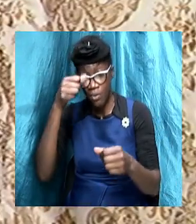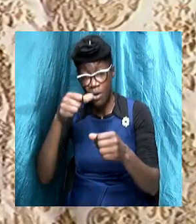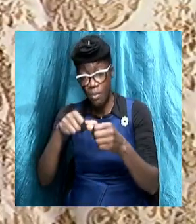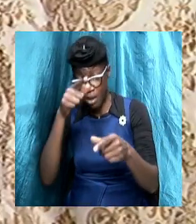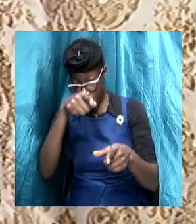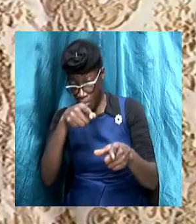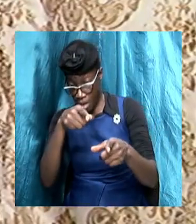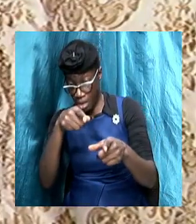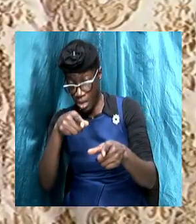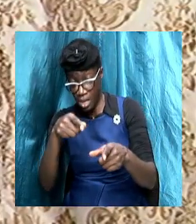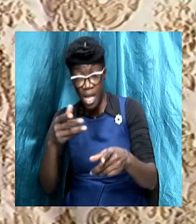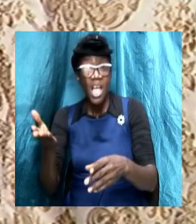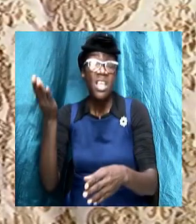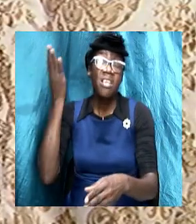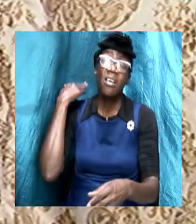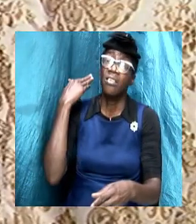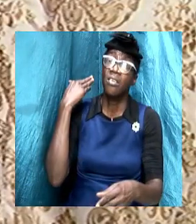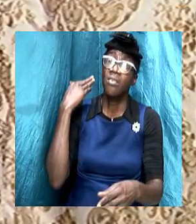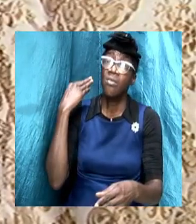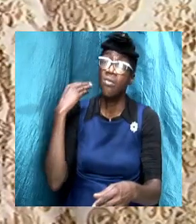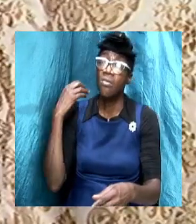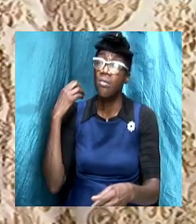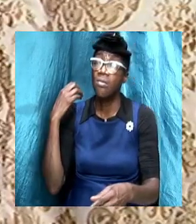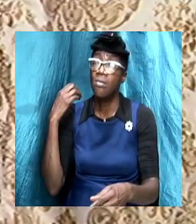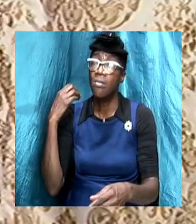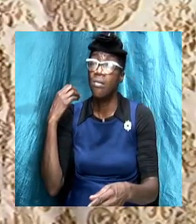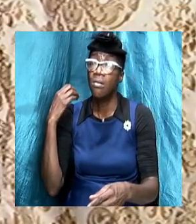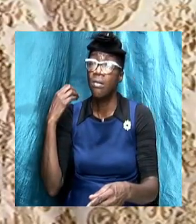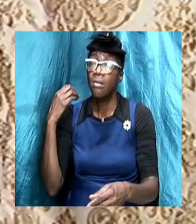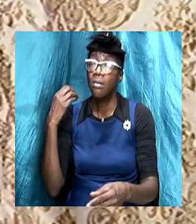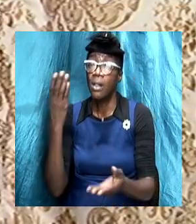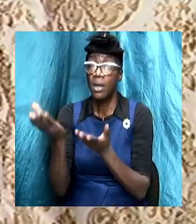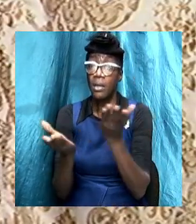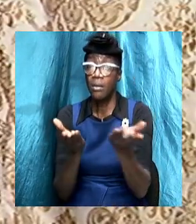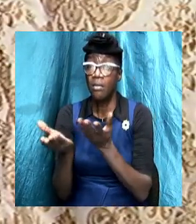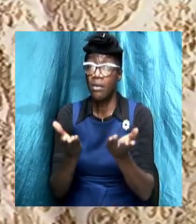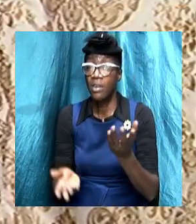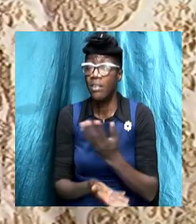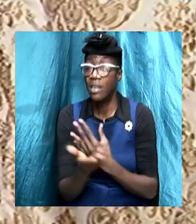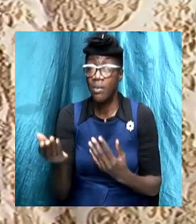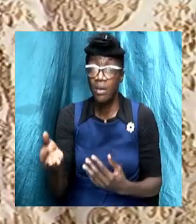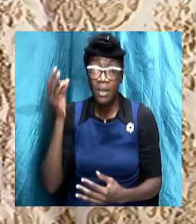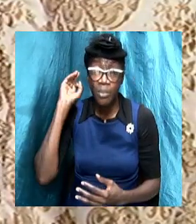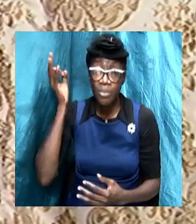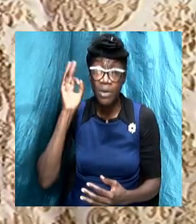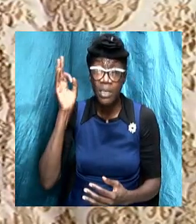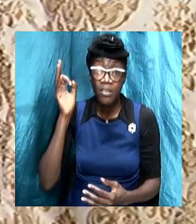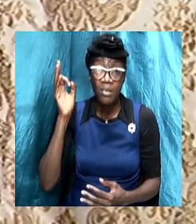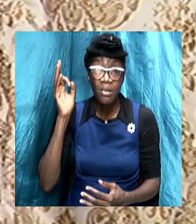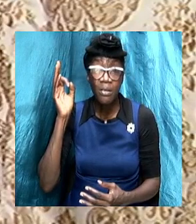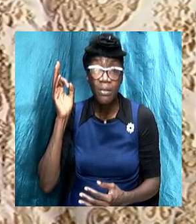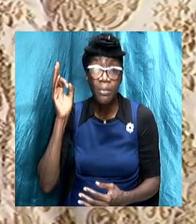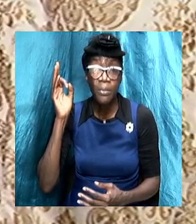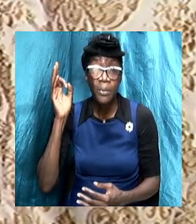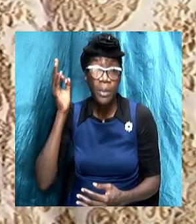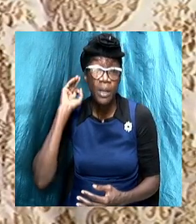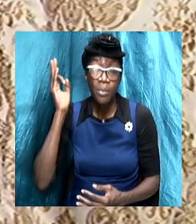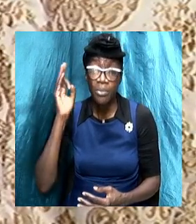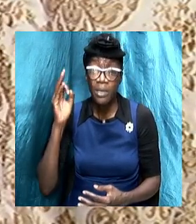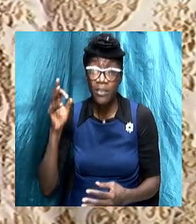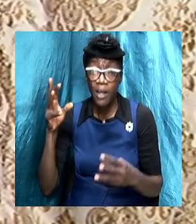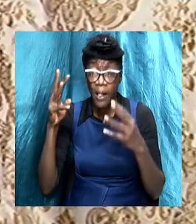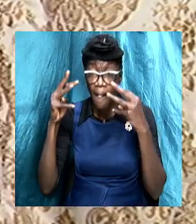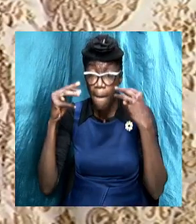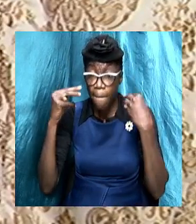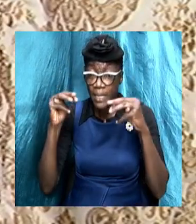a convention, praise God, there was a preacher who preached a particular message that has